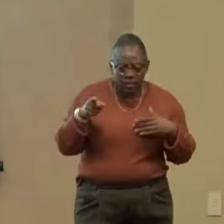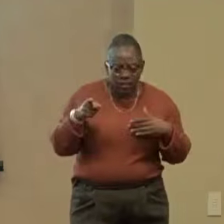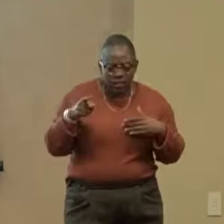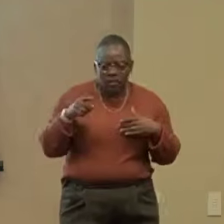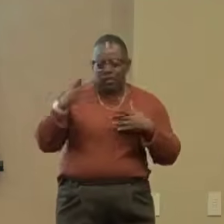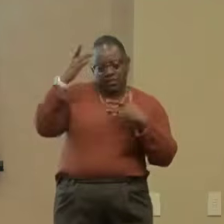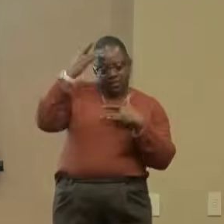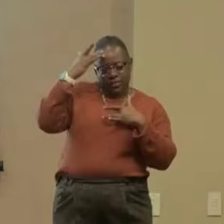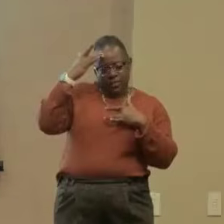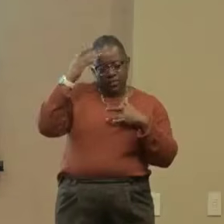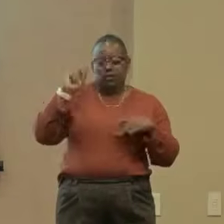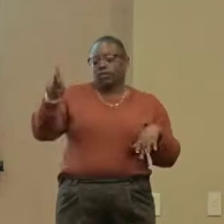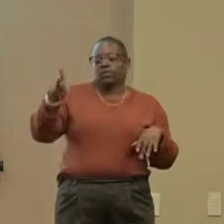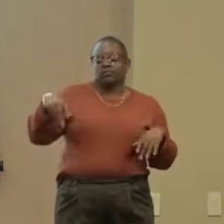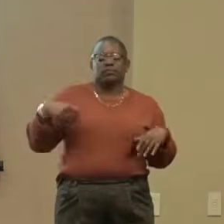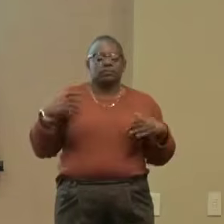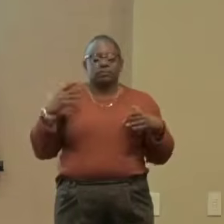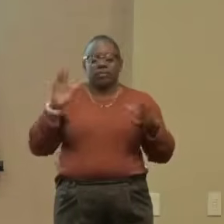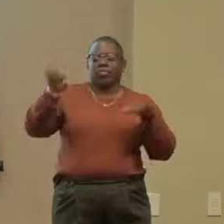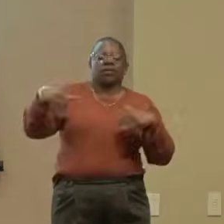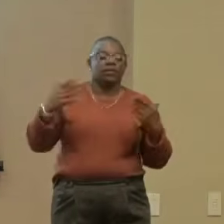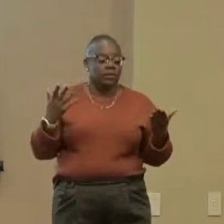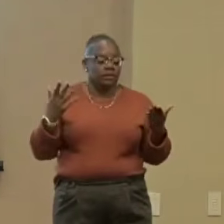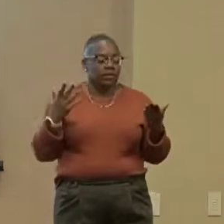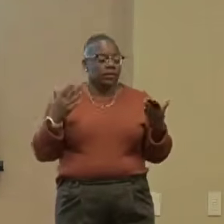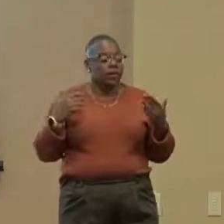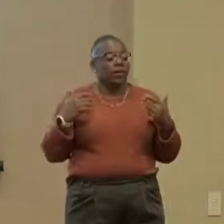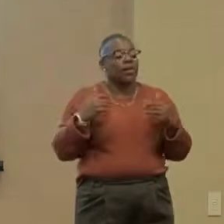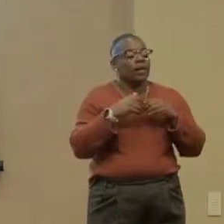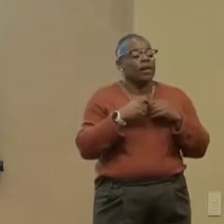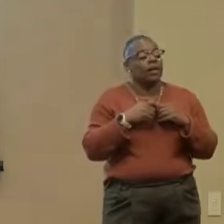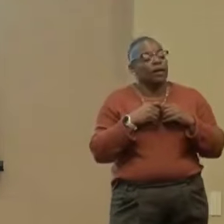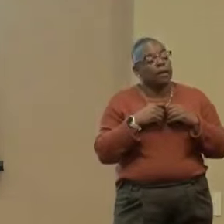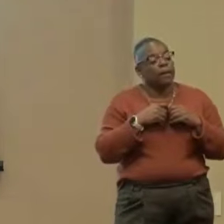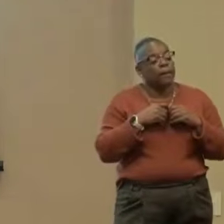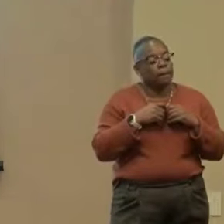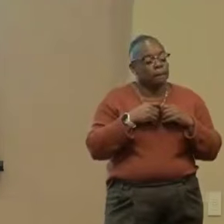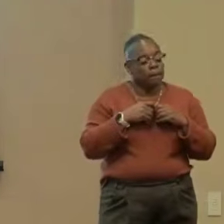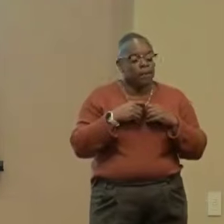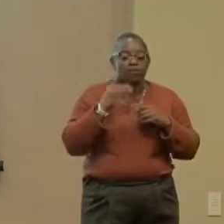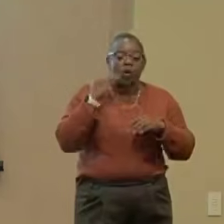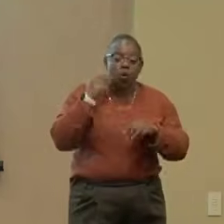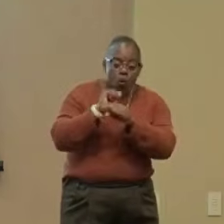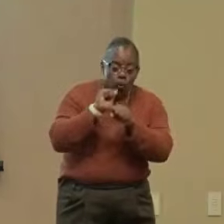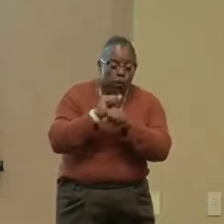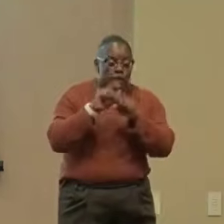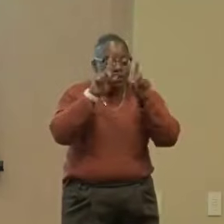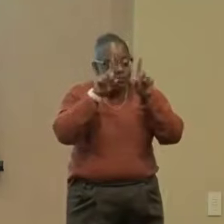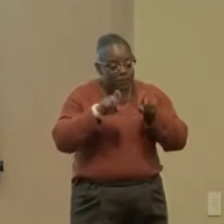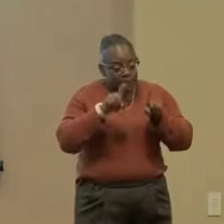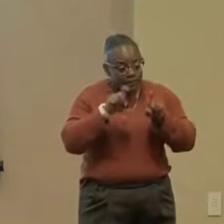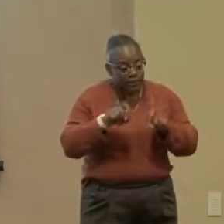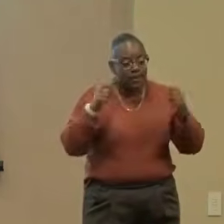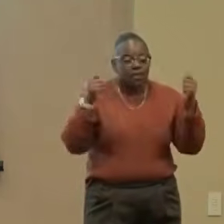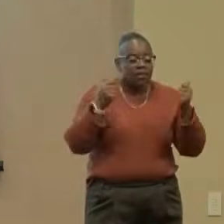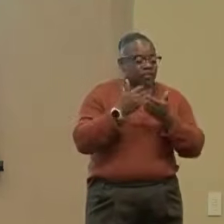yeah, you're sick, okay. But like when it comes for like homework, test and everything,